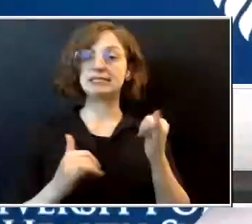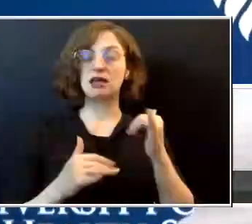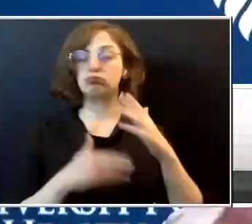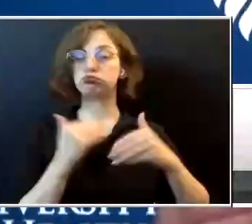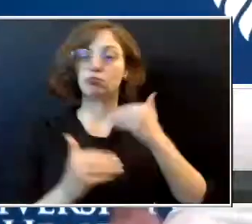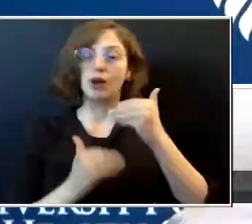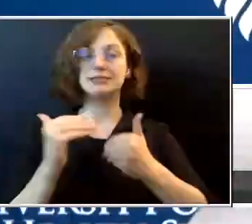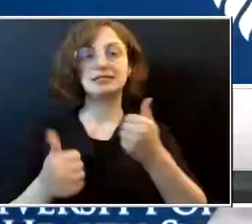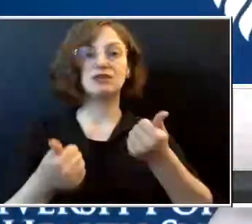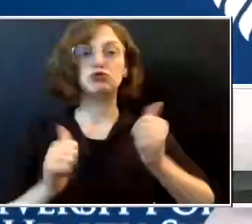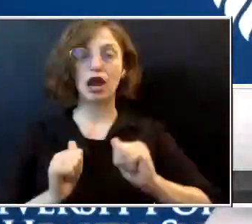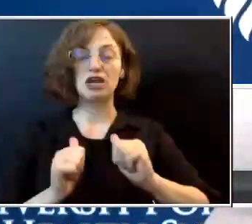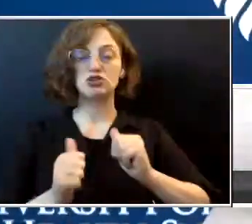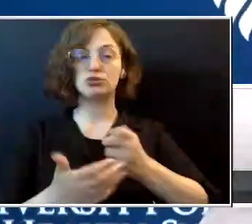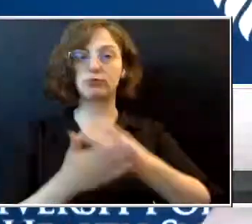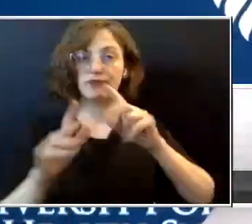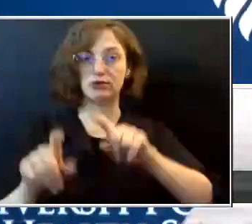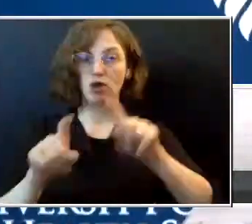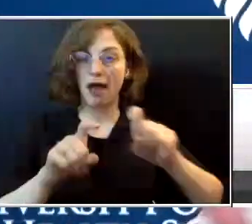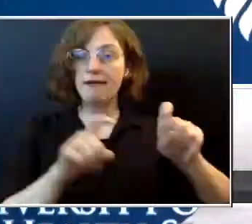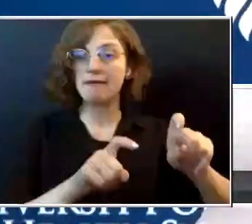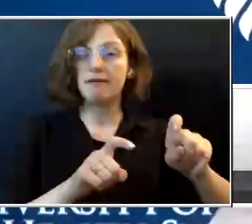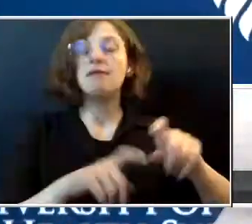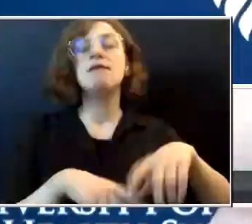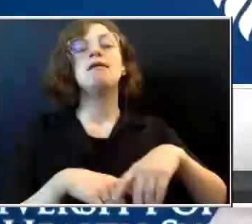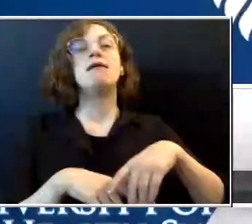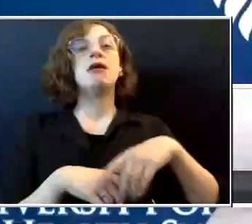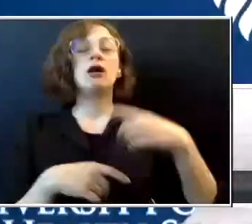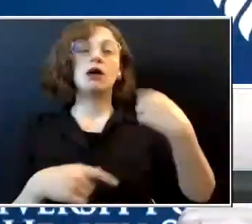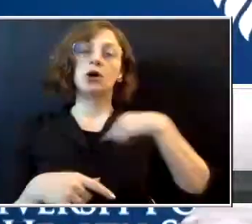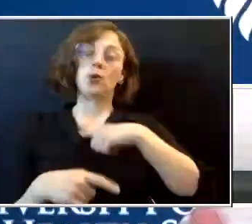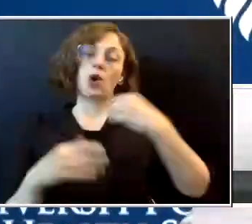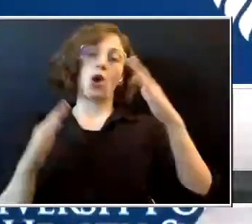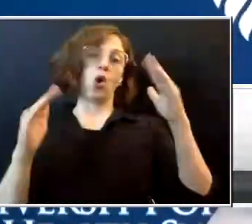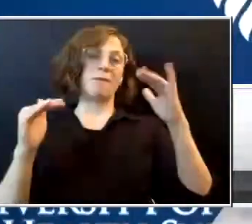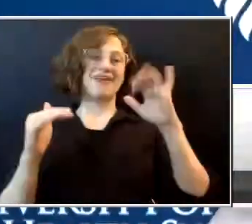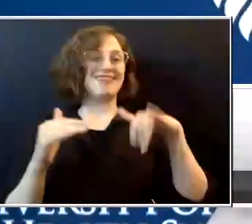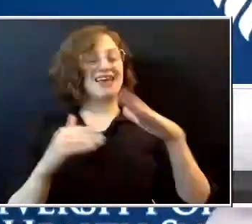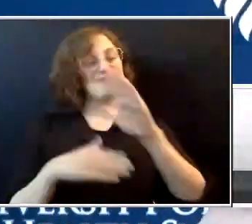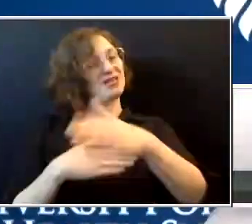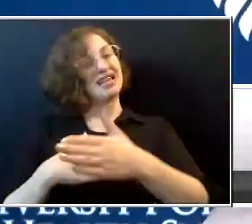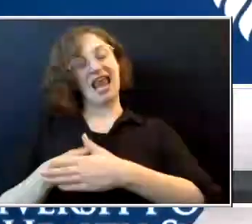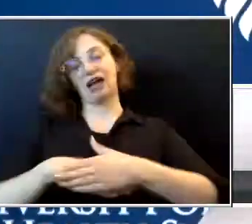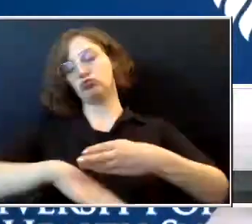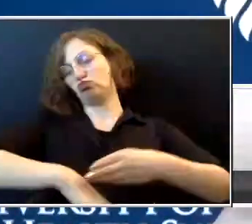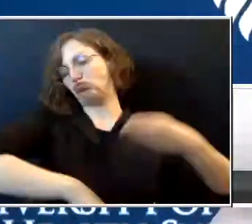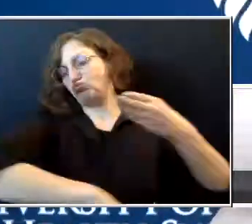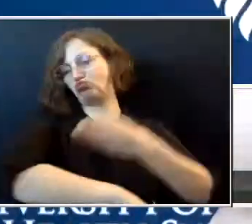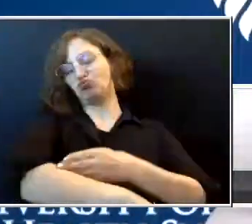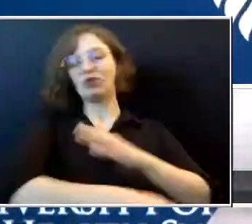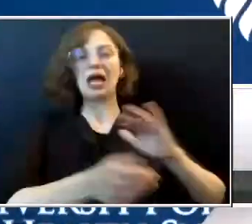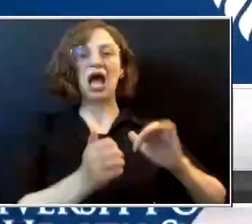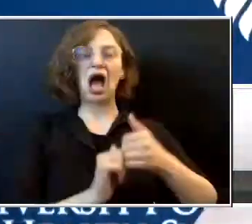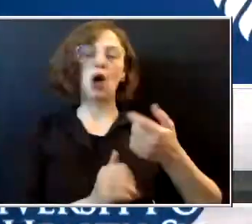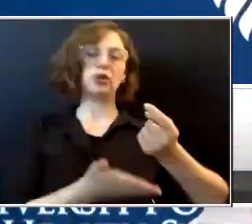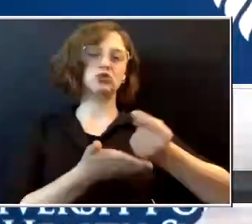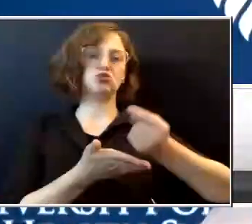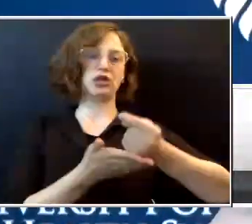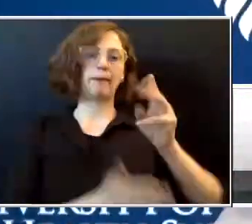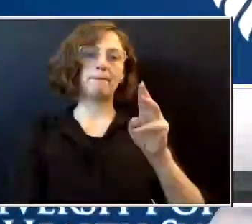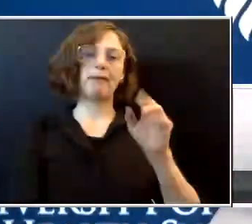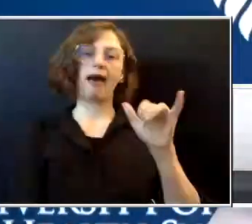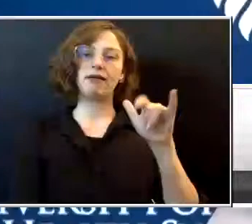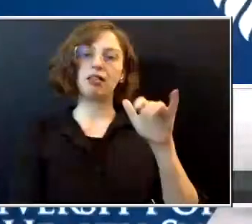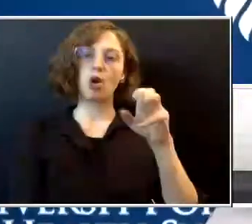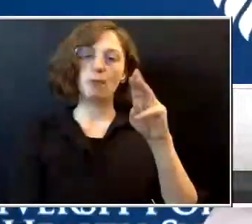that this will be the next big thing, to change the standard of care and the landscape of myeloma in the future. It will take years to know that because we have